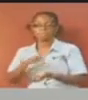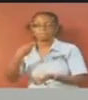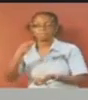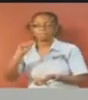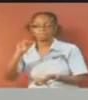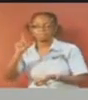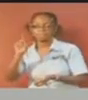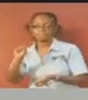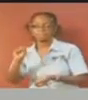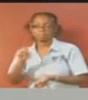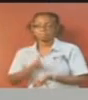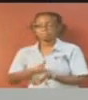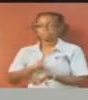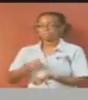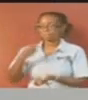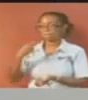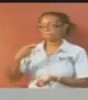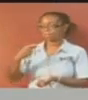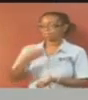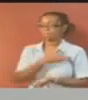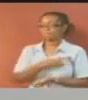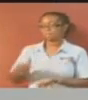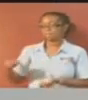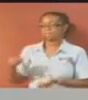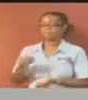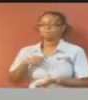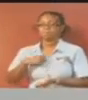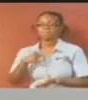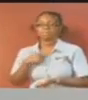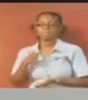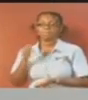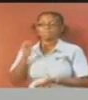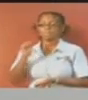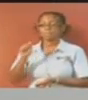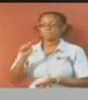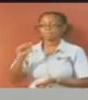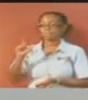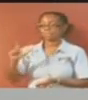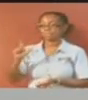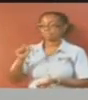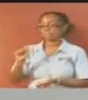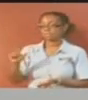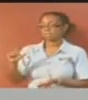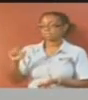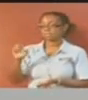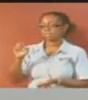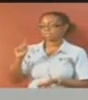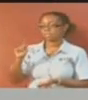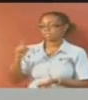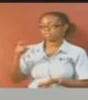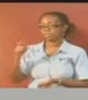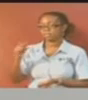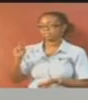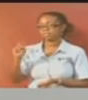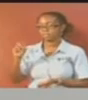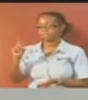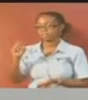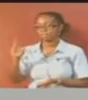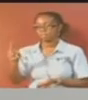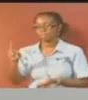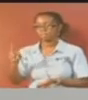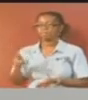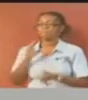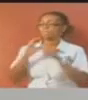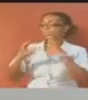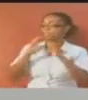Epidemiology Division, Ministry of Health. I am Al Alexander, Senior Corporate Communications Officer at the Ministry of Health, and your moderator